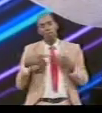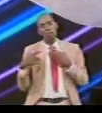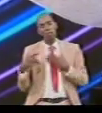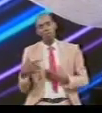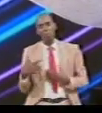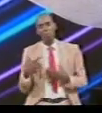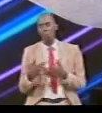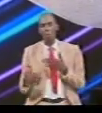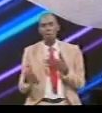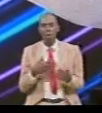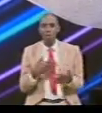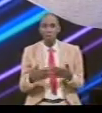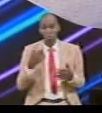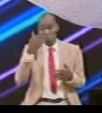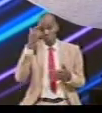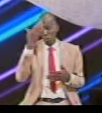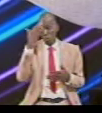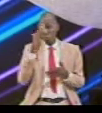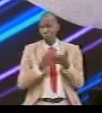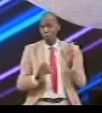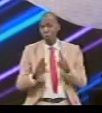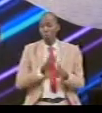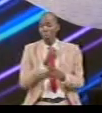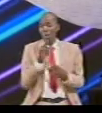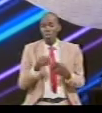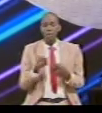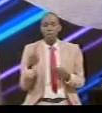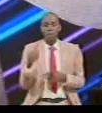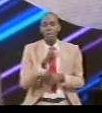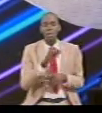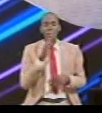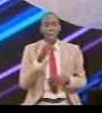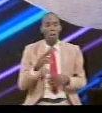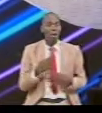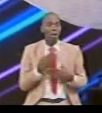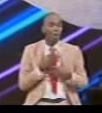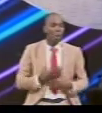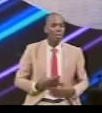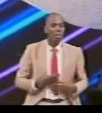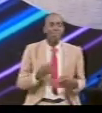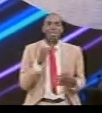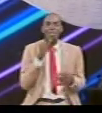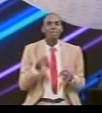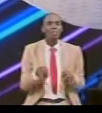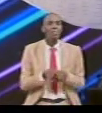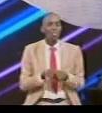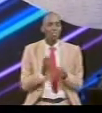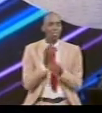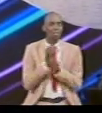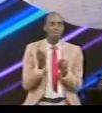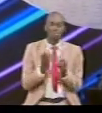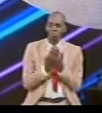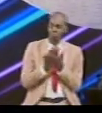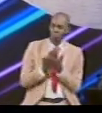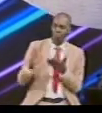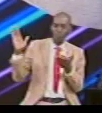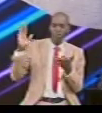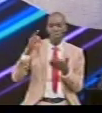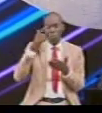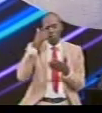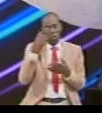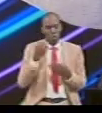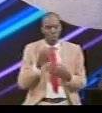whatsoever, because there are some people, when they feel hungry, it's like salvation is pushed aside, and now the hunger